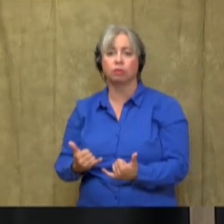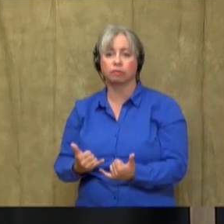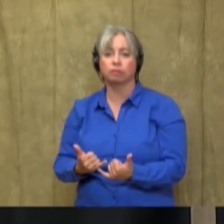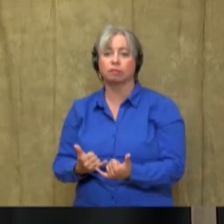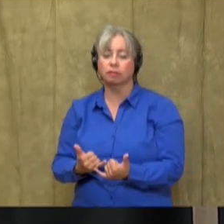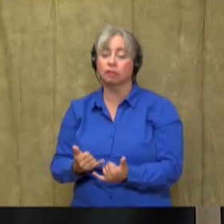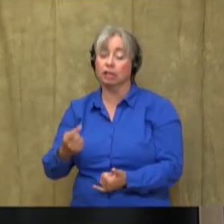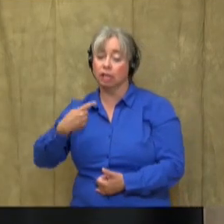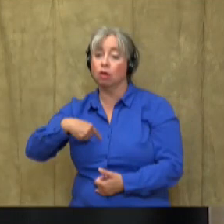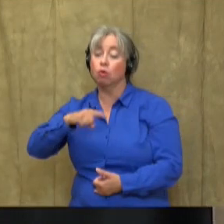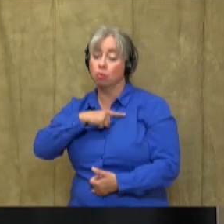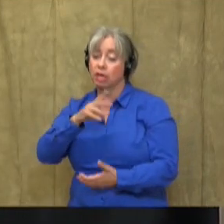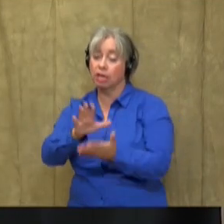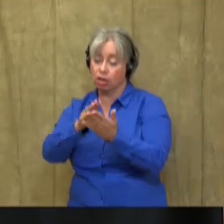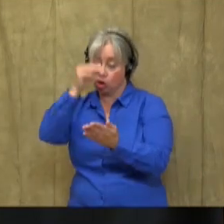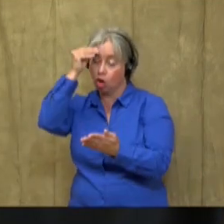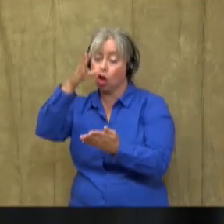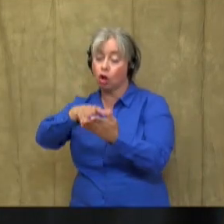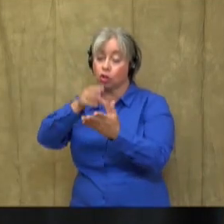could all learn to live by.